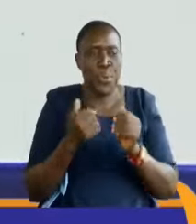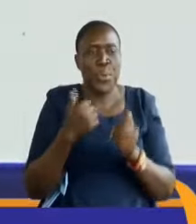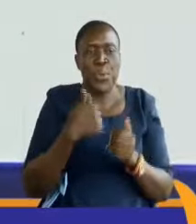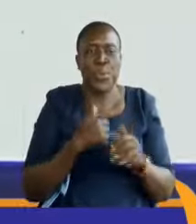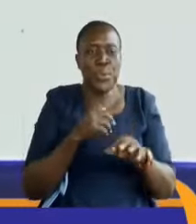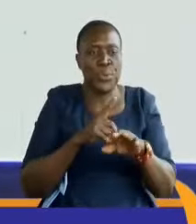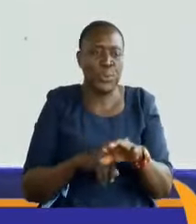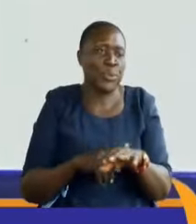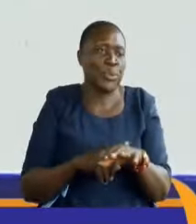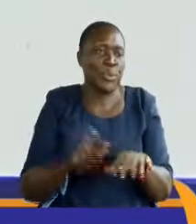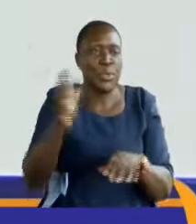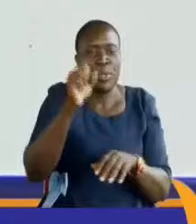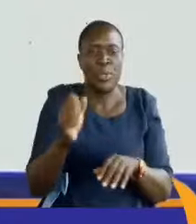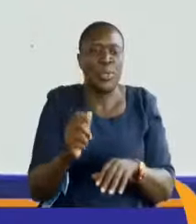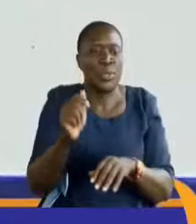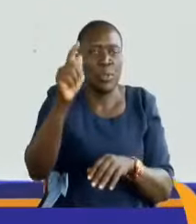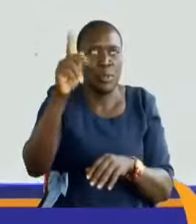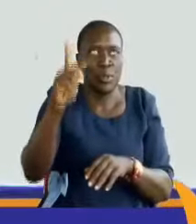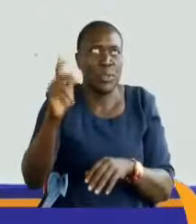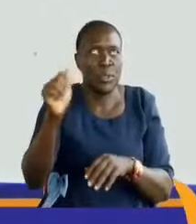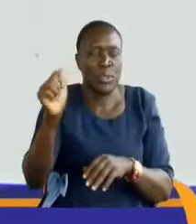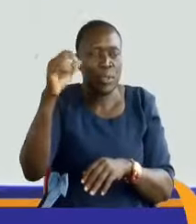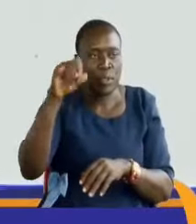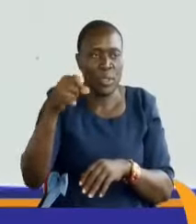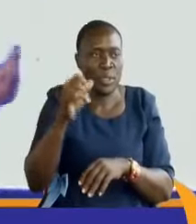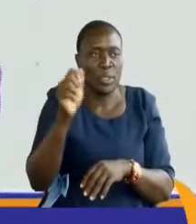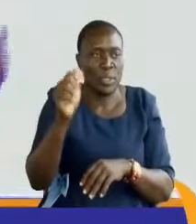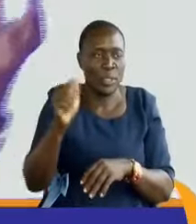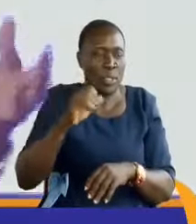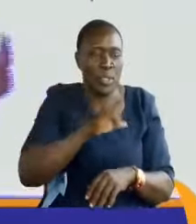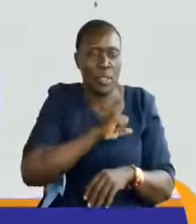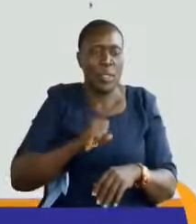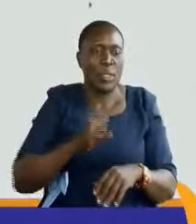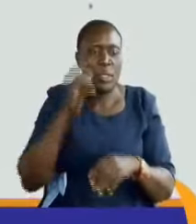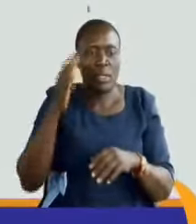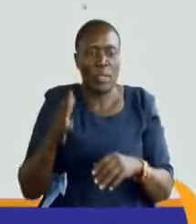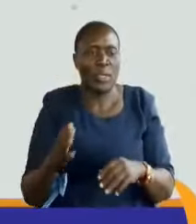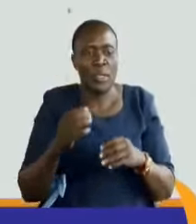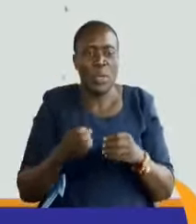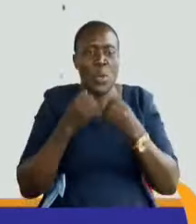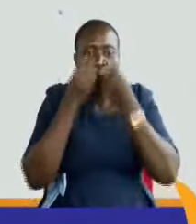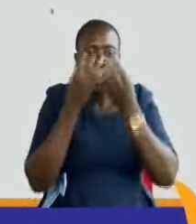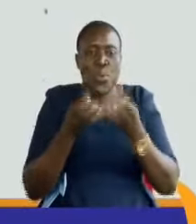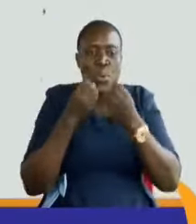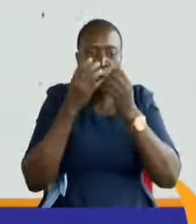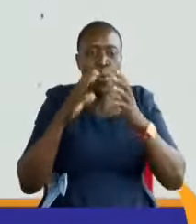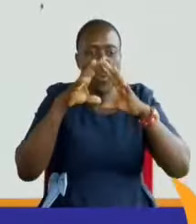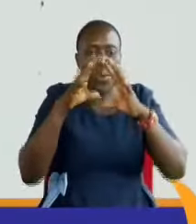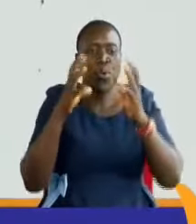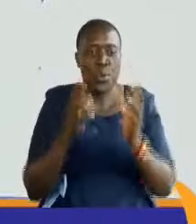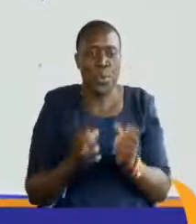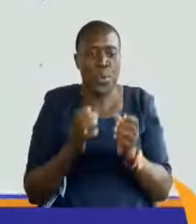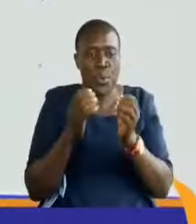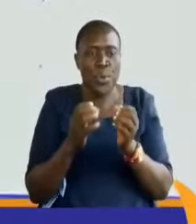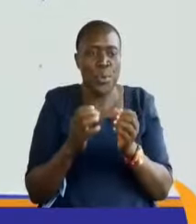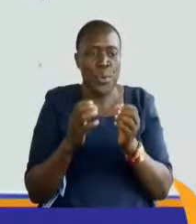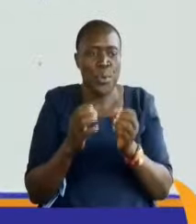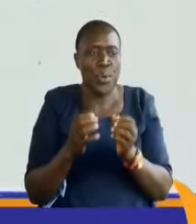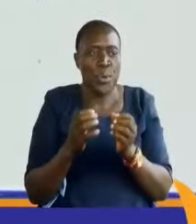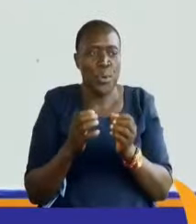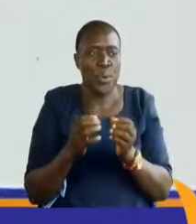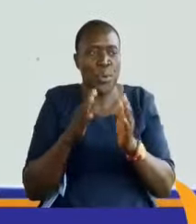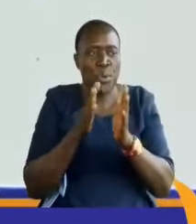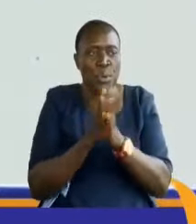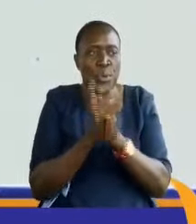when Governor Sakaja was still a senator, that, for example, an outdoor advertising company with a presence across the